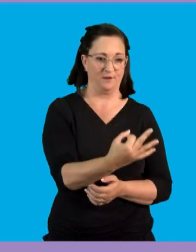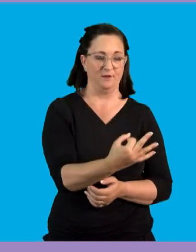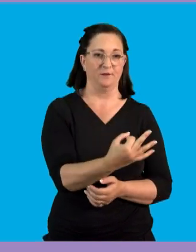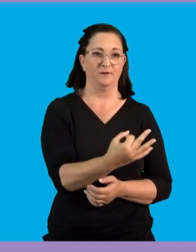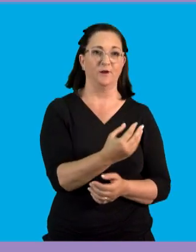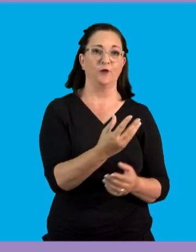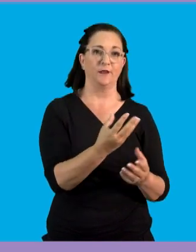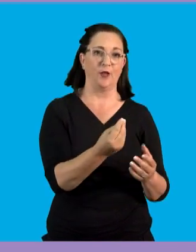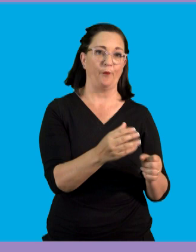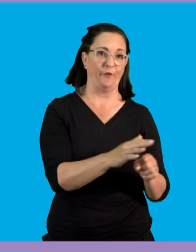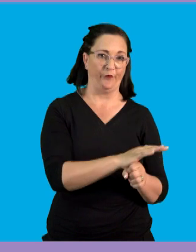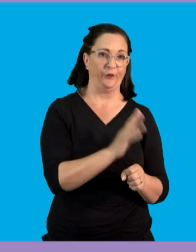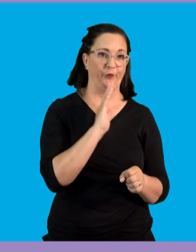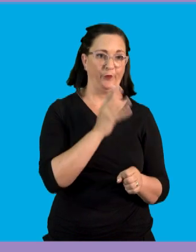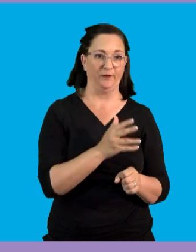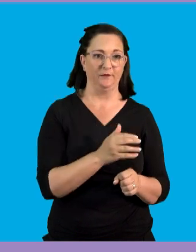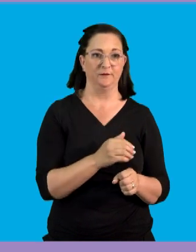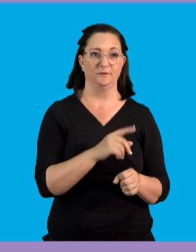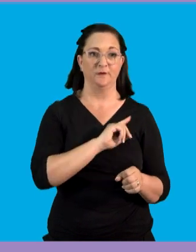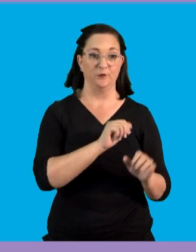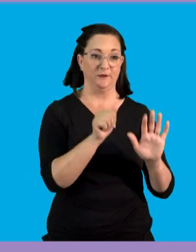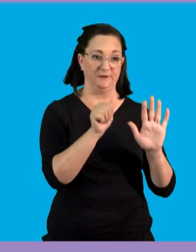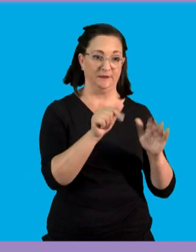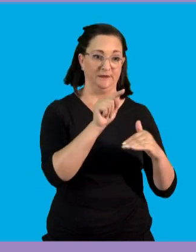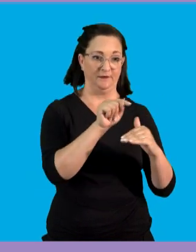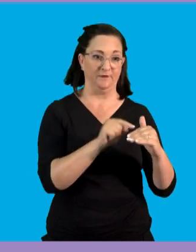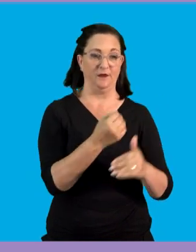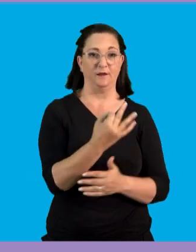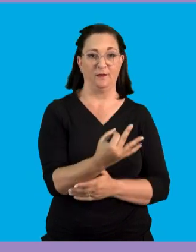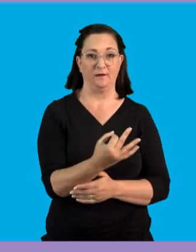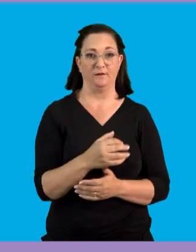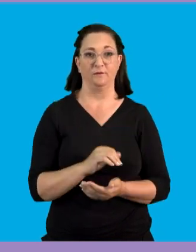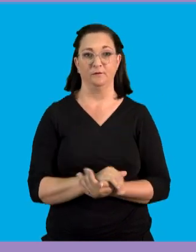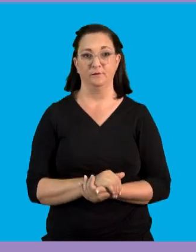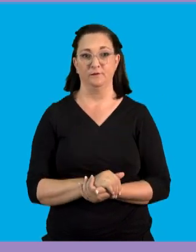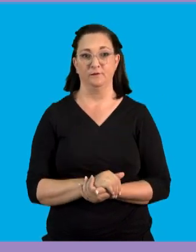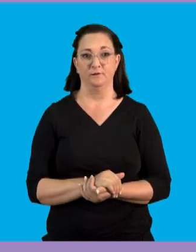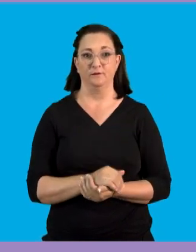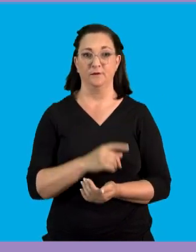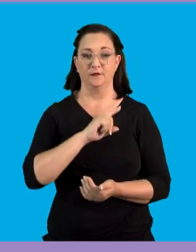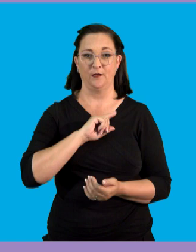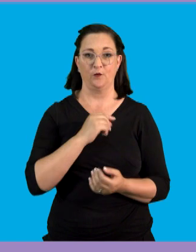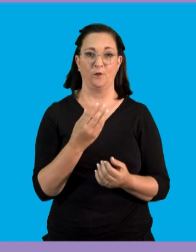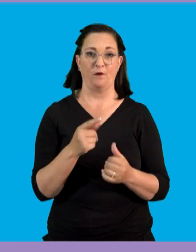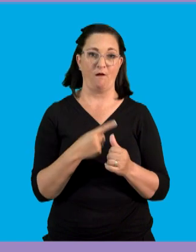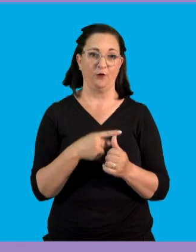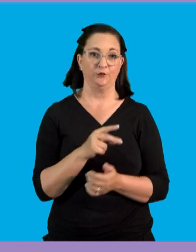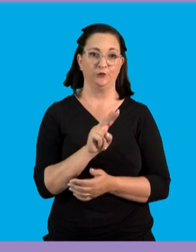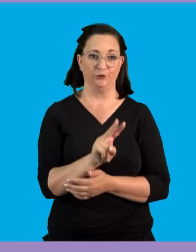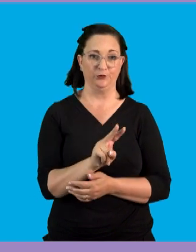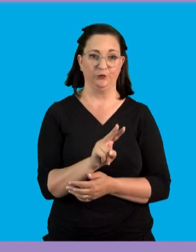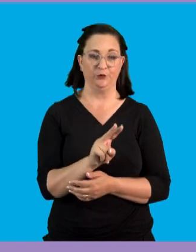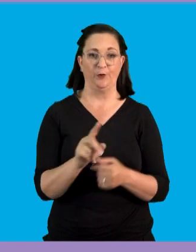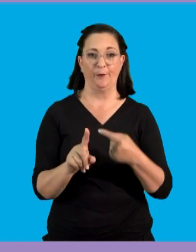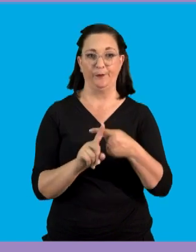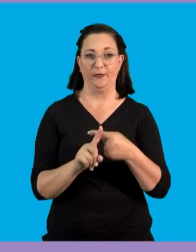6/3 is going to give me a whole number. So if I say 6 divided by 3, that is just going to give me